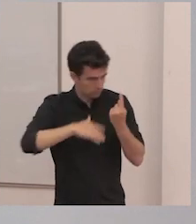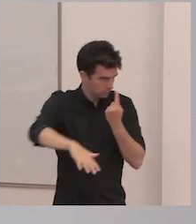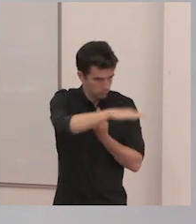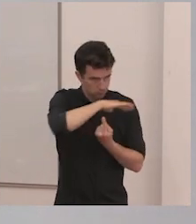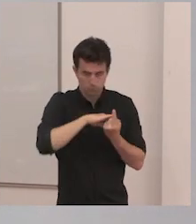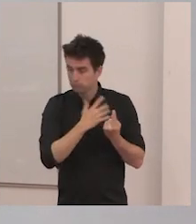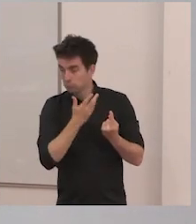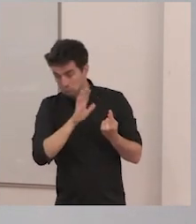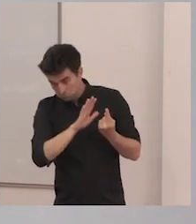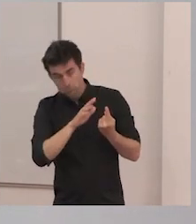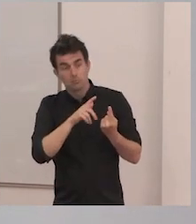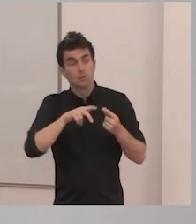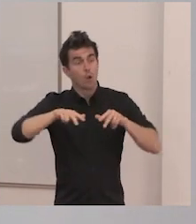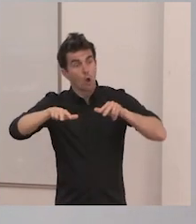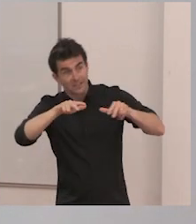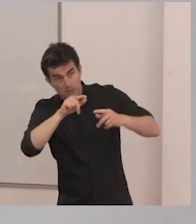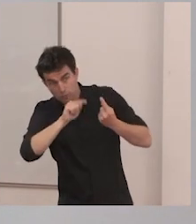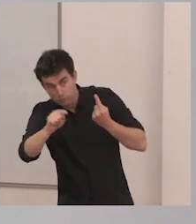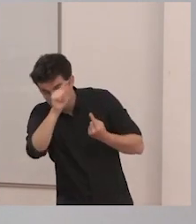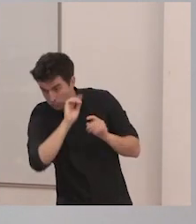activists. Nicola's